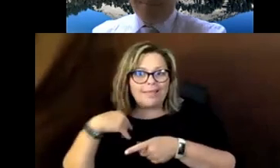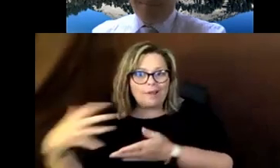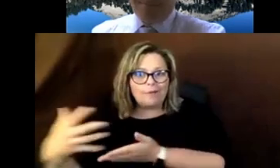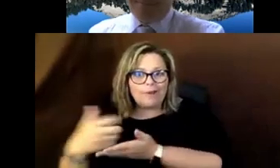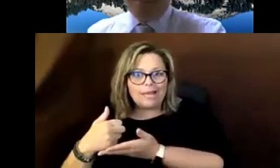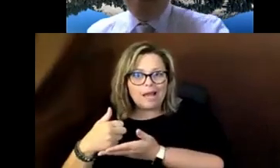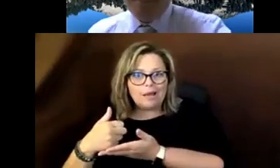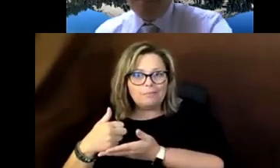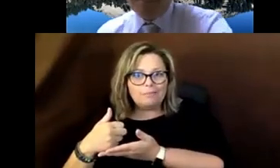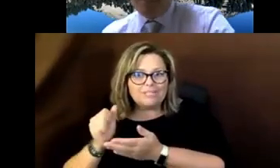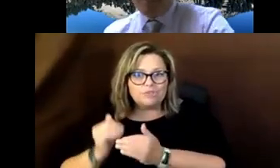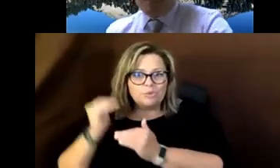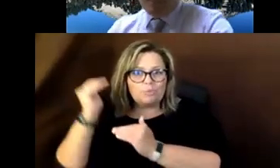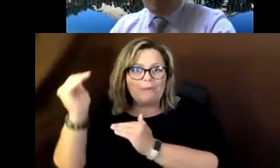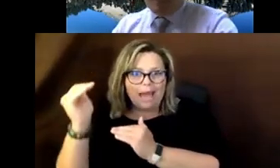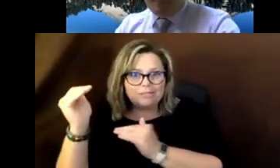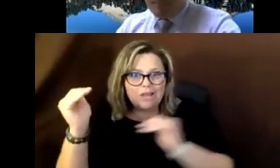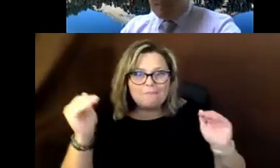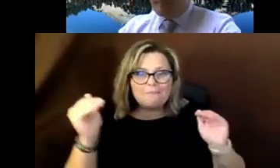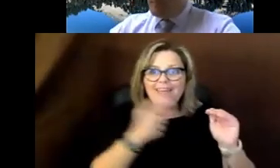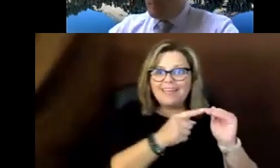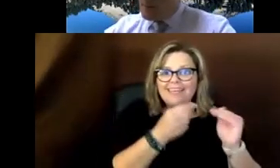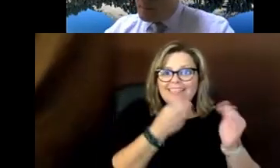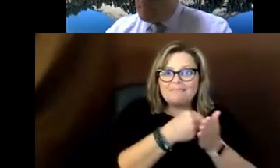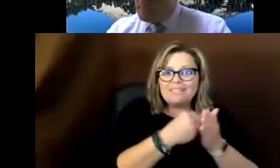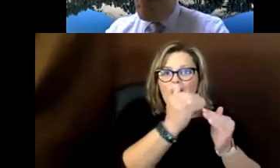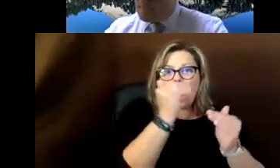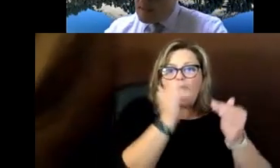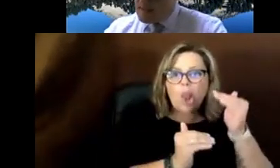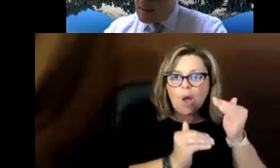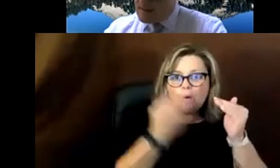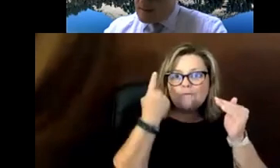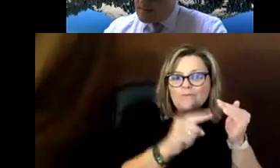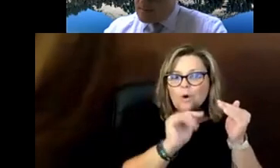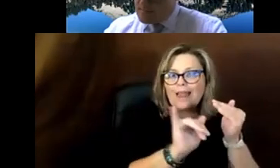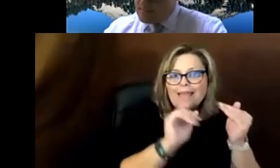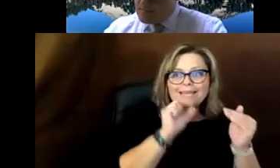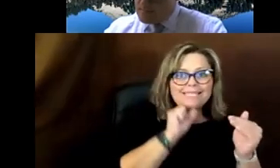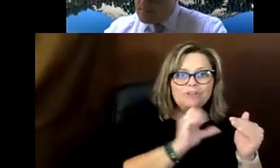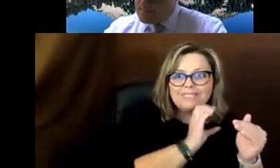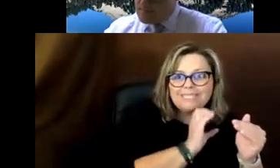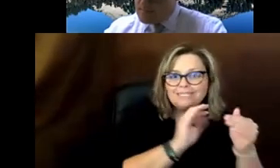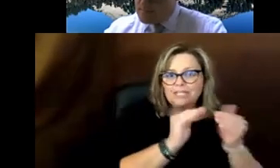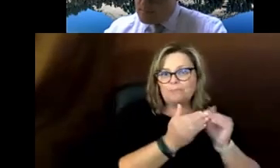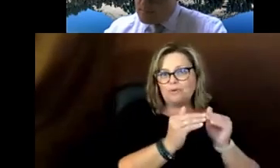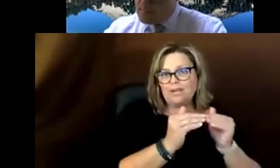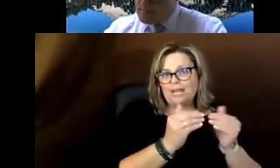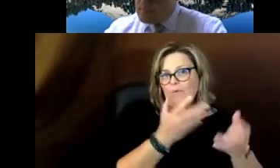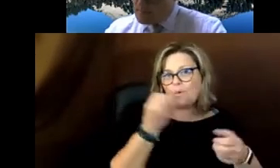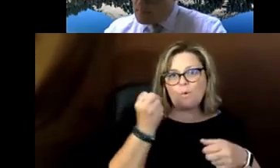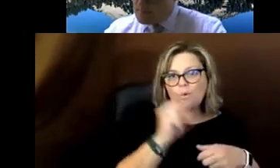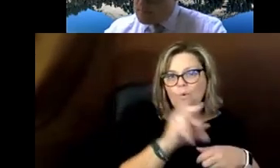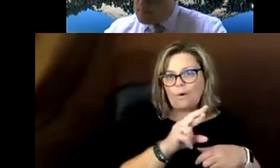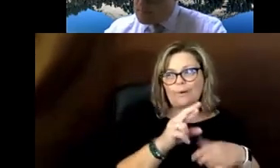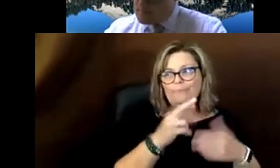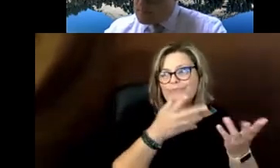for, you know, assisted living, or maybe even a senior community such as we have in Sierra Sunrise, which I think